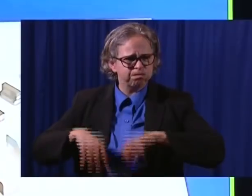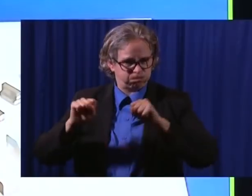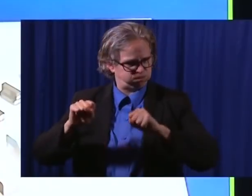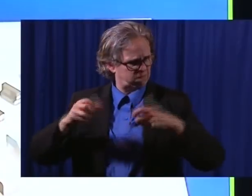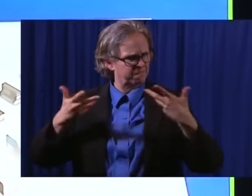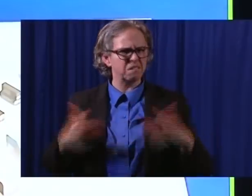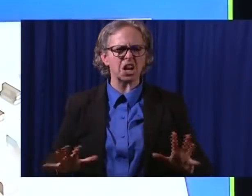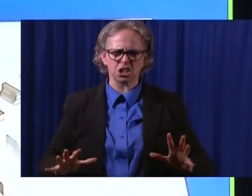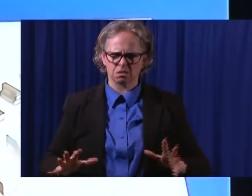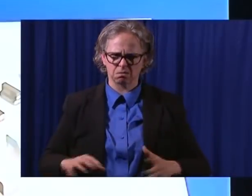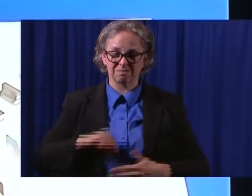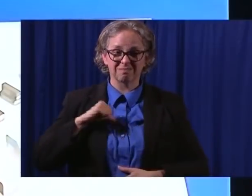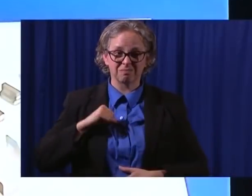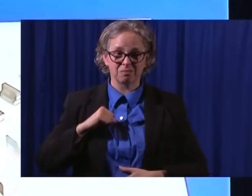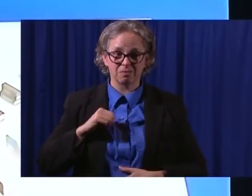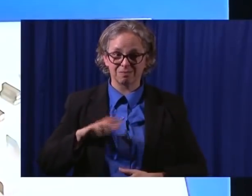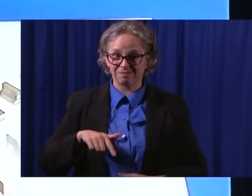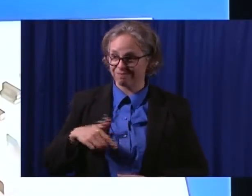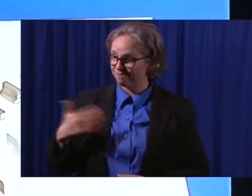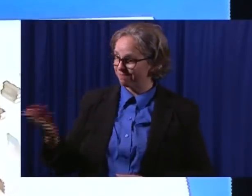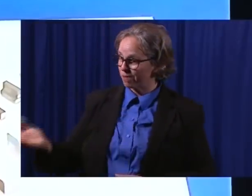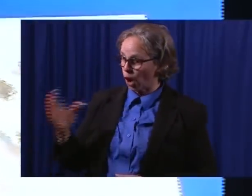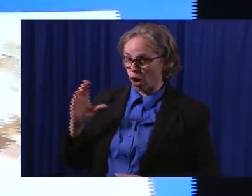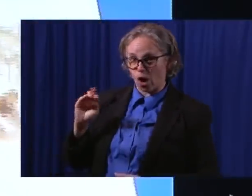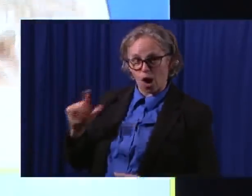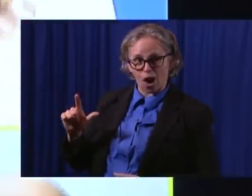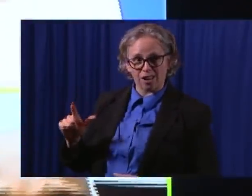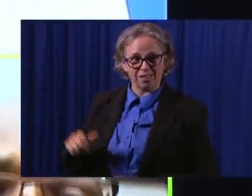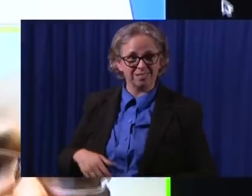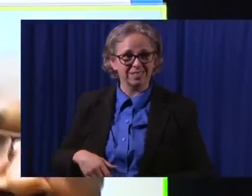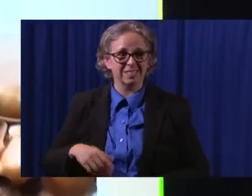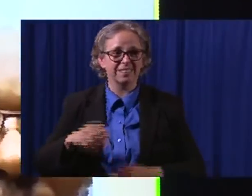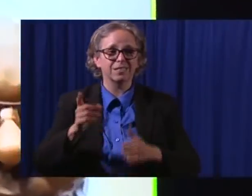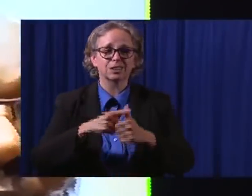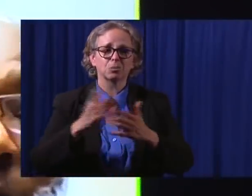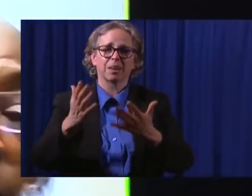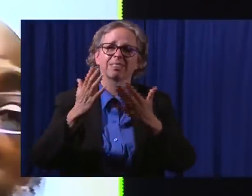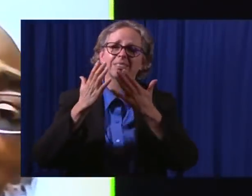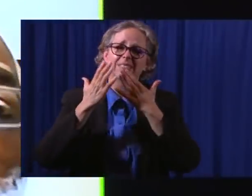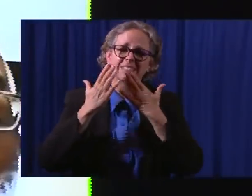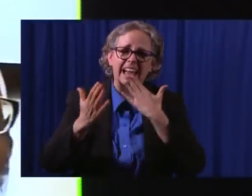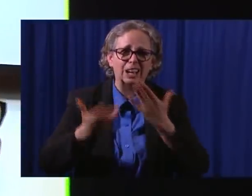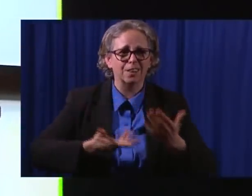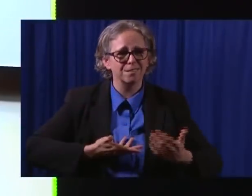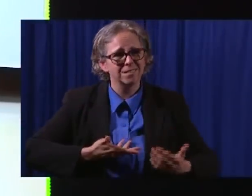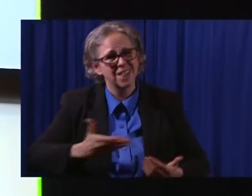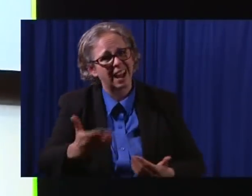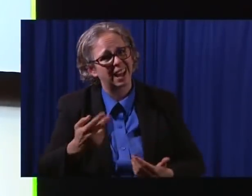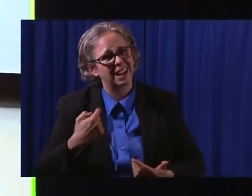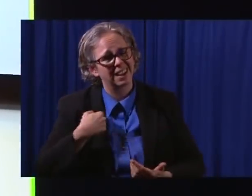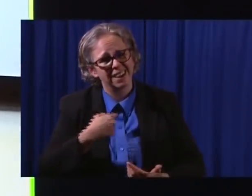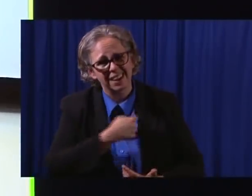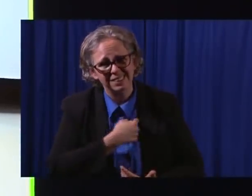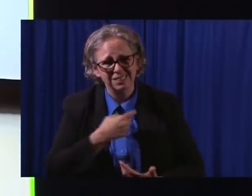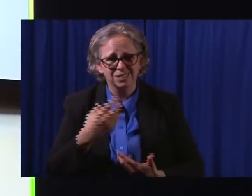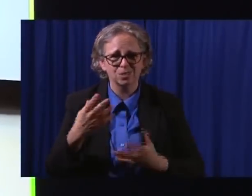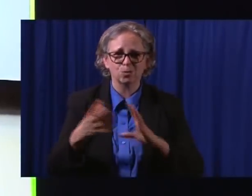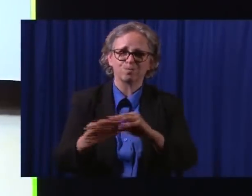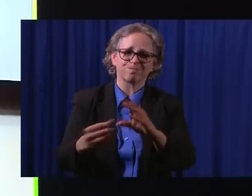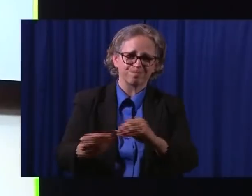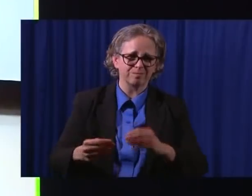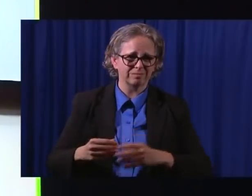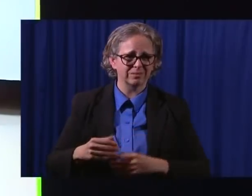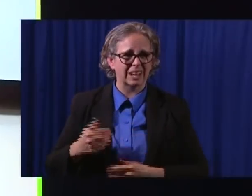Thanks, Gavin, for this opportunity to be able to share. Also in our toolbox are these 2